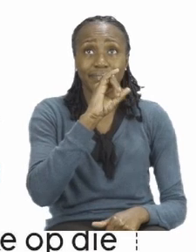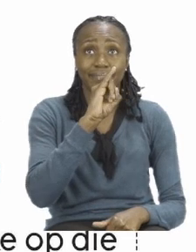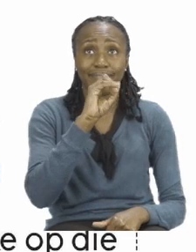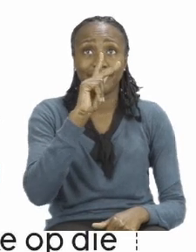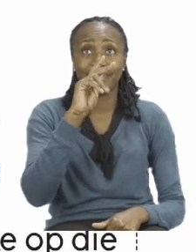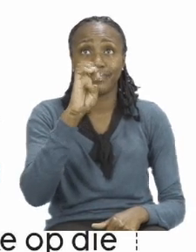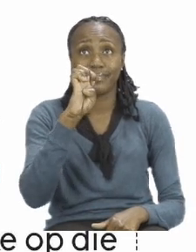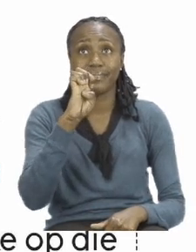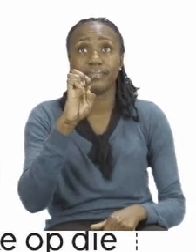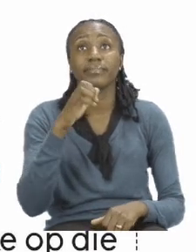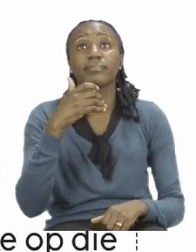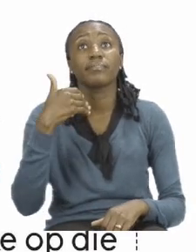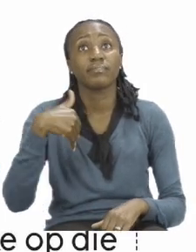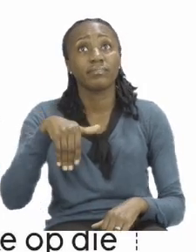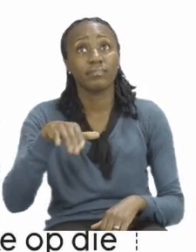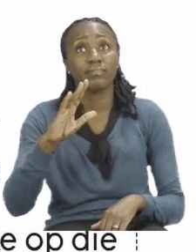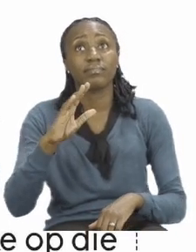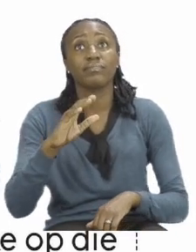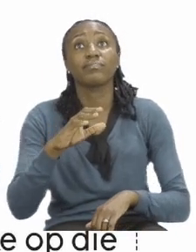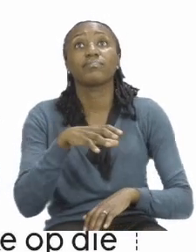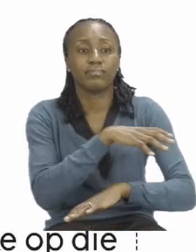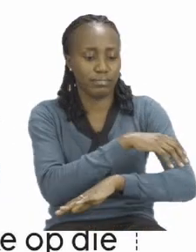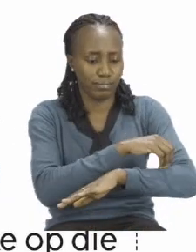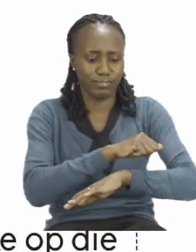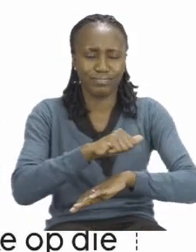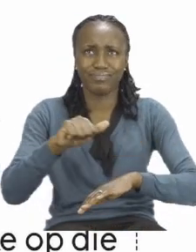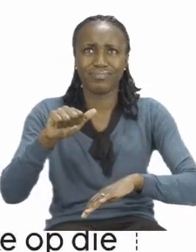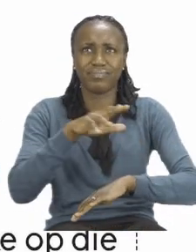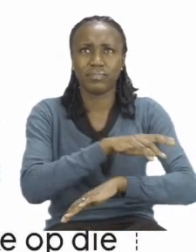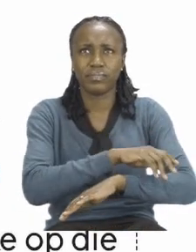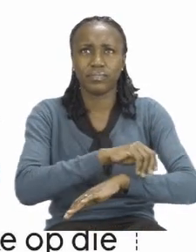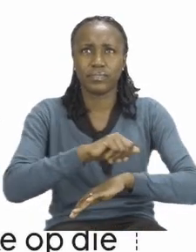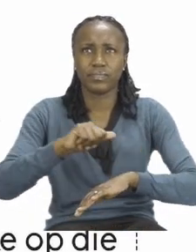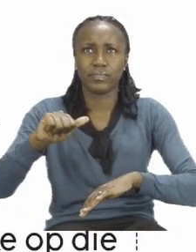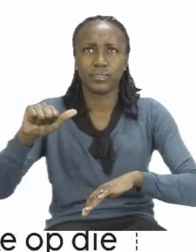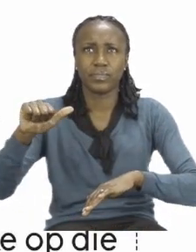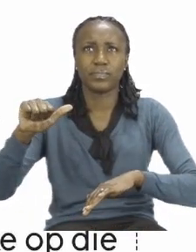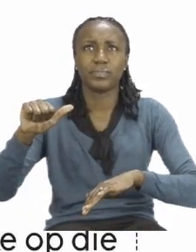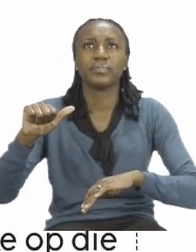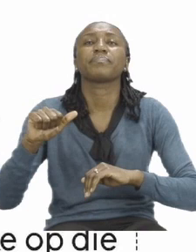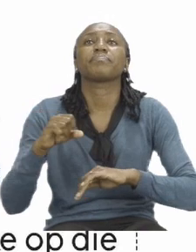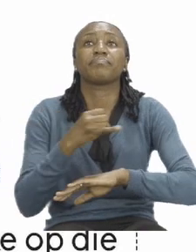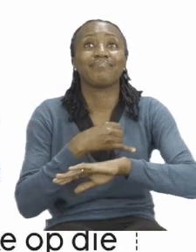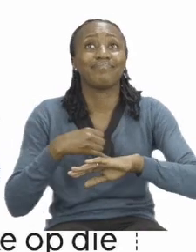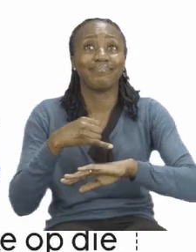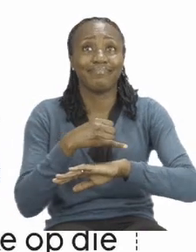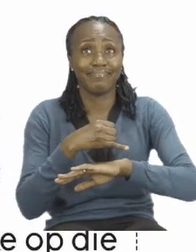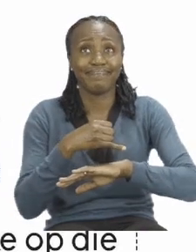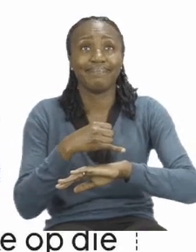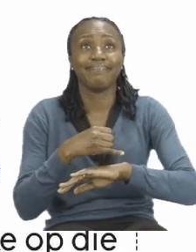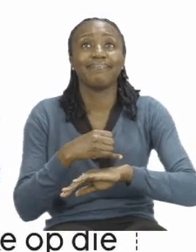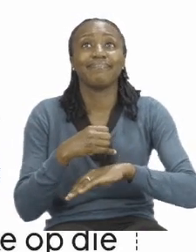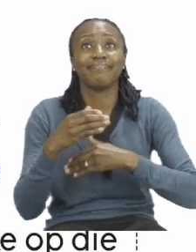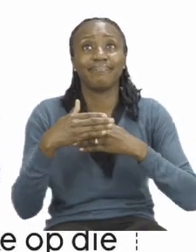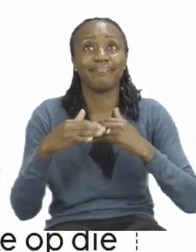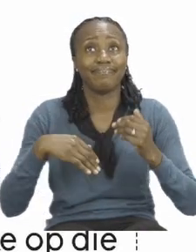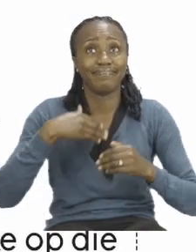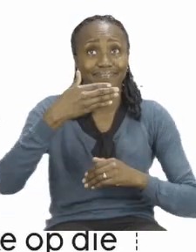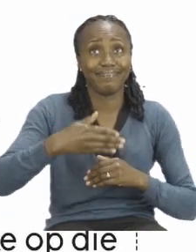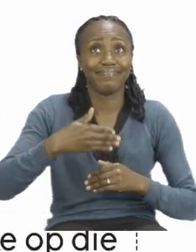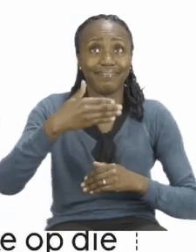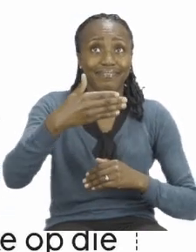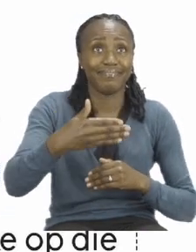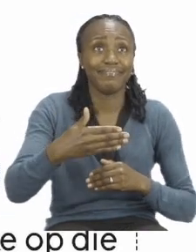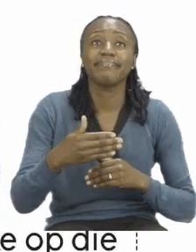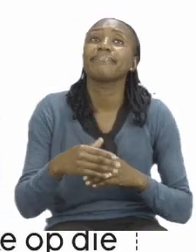beach. We're going to read the story 3 times. The first time is to understand what the story is all